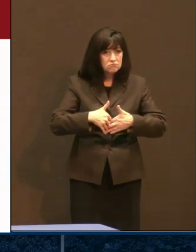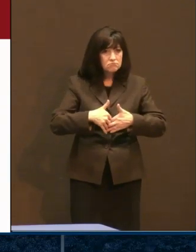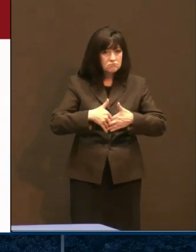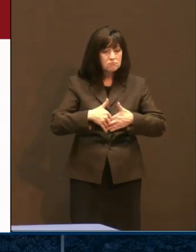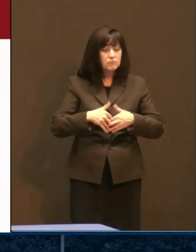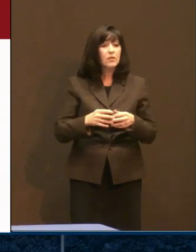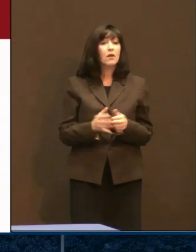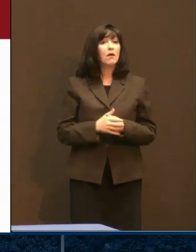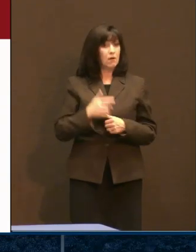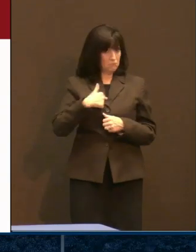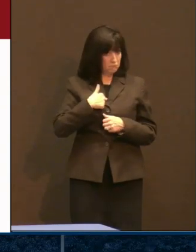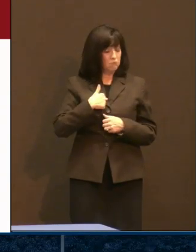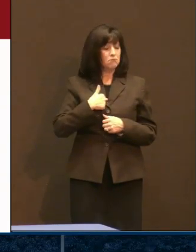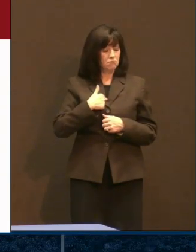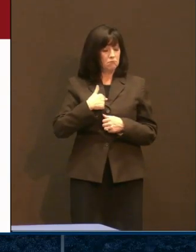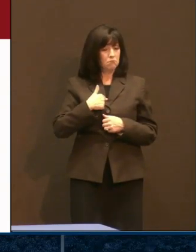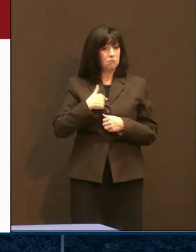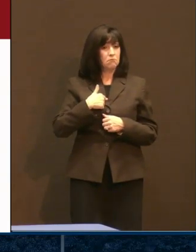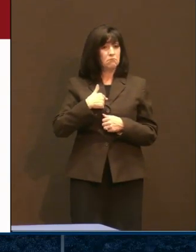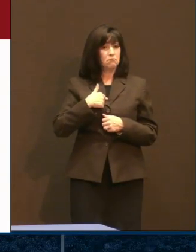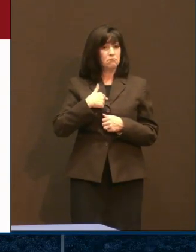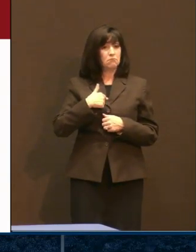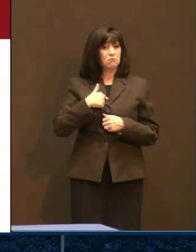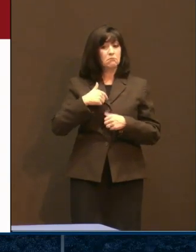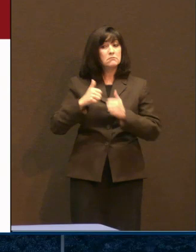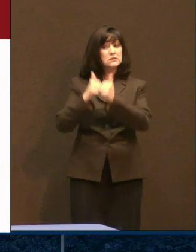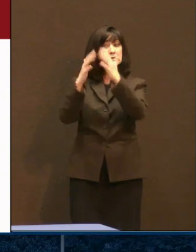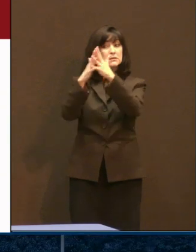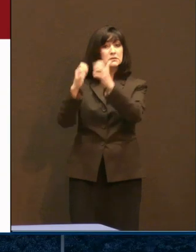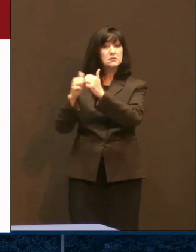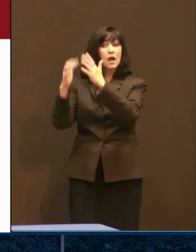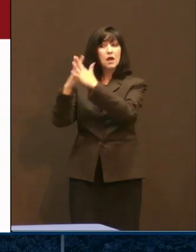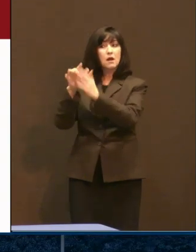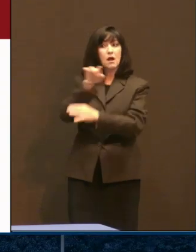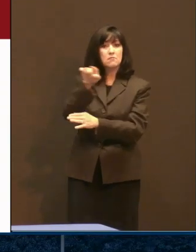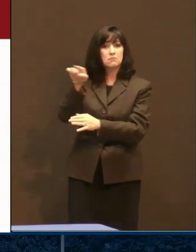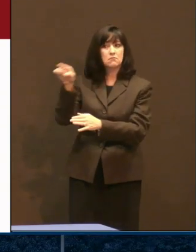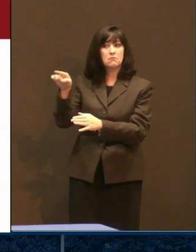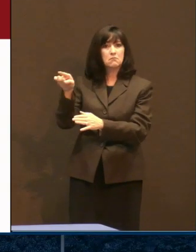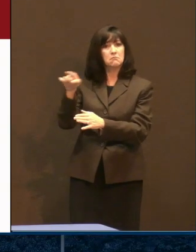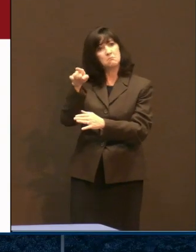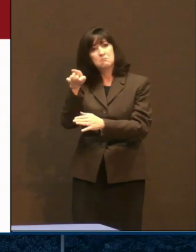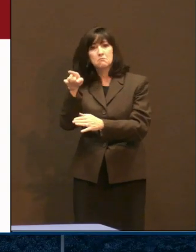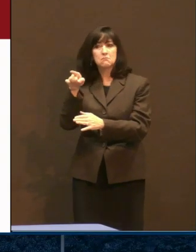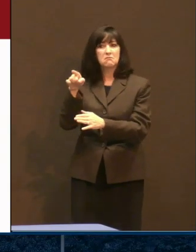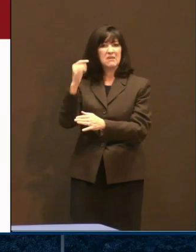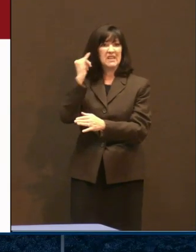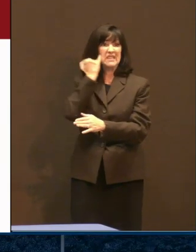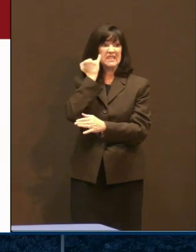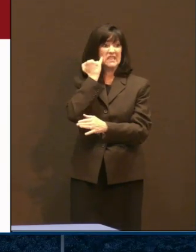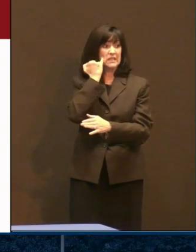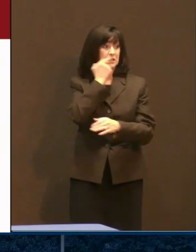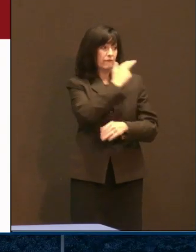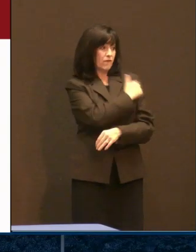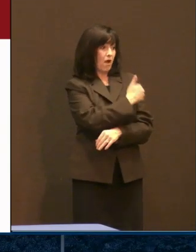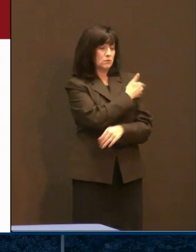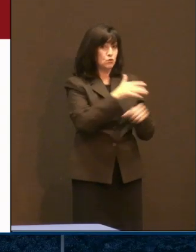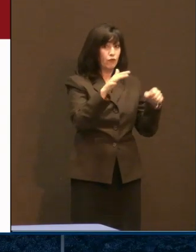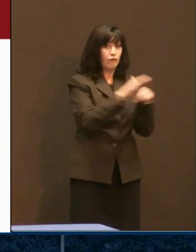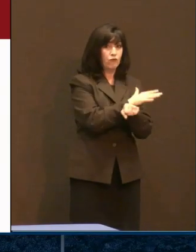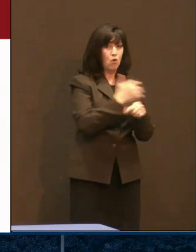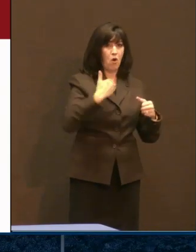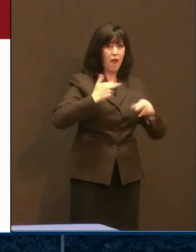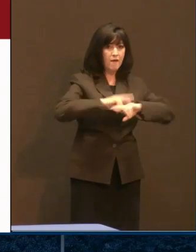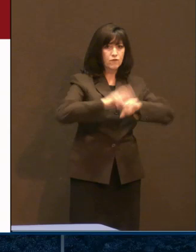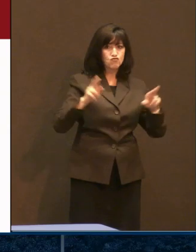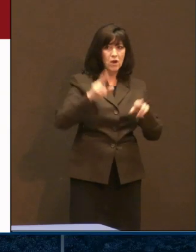had to use them yet, and frankly, I don't think close to. So that's a really good positive condition on the ground. So